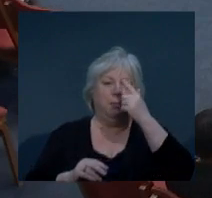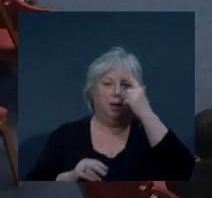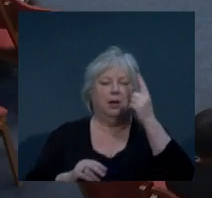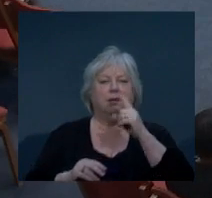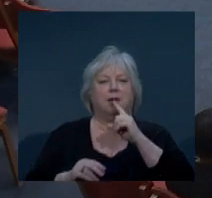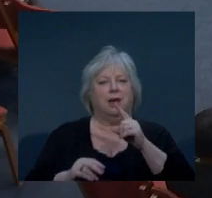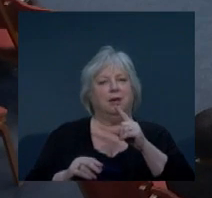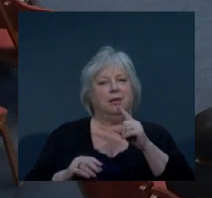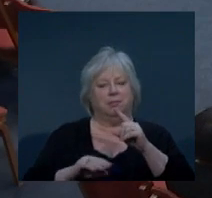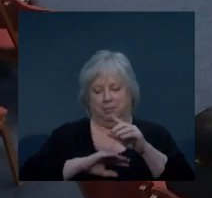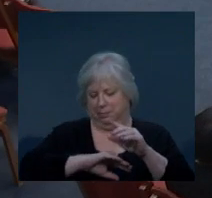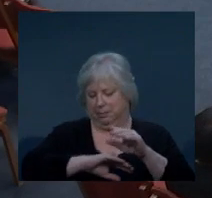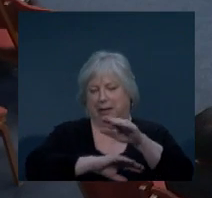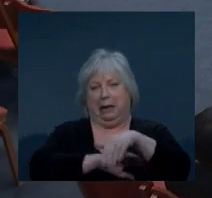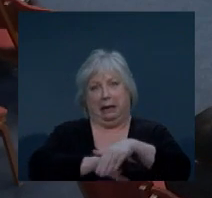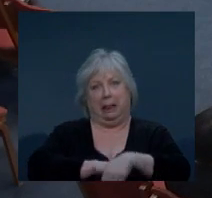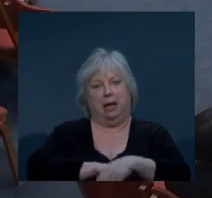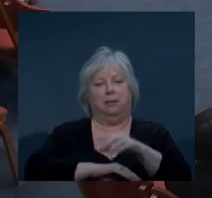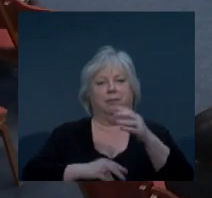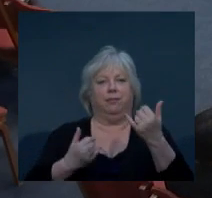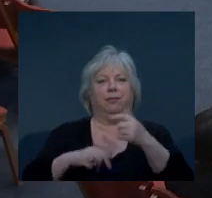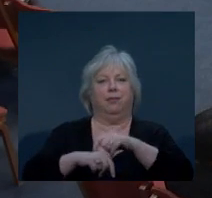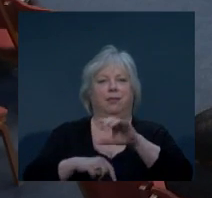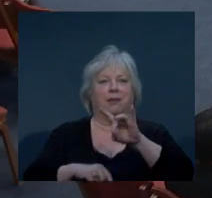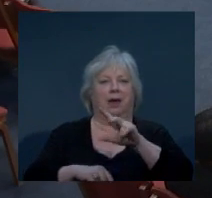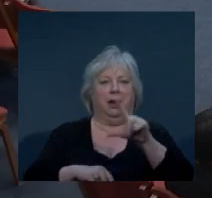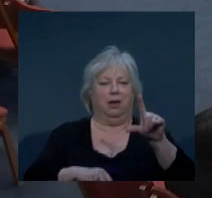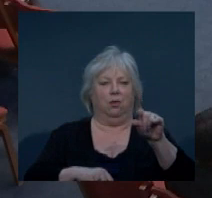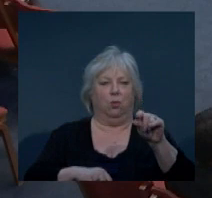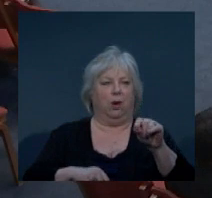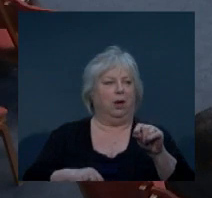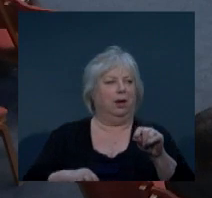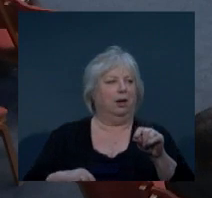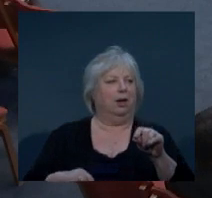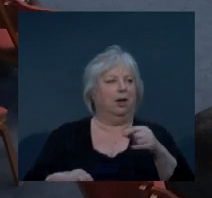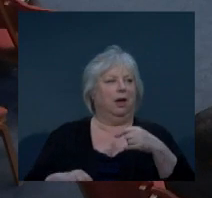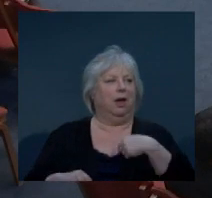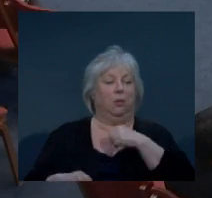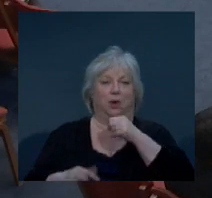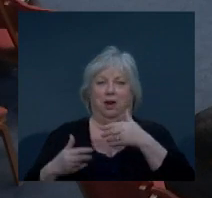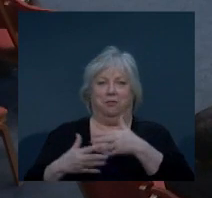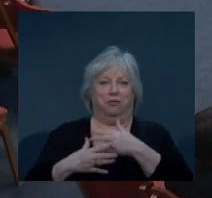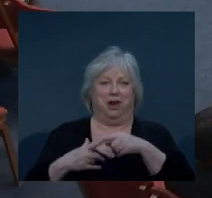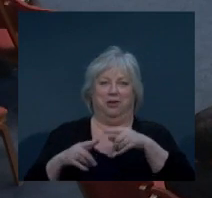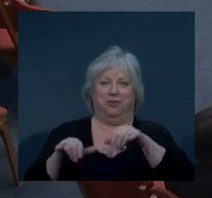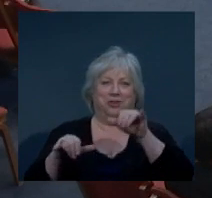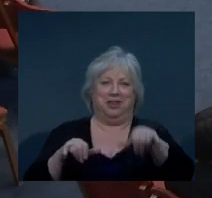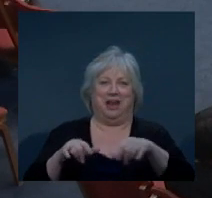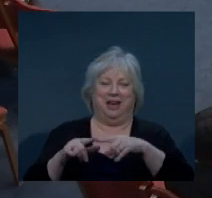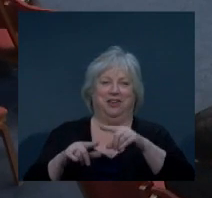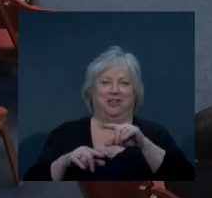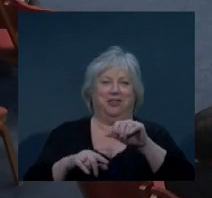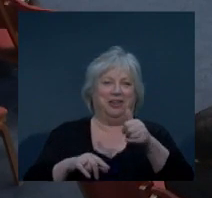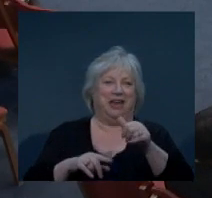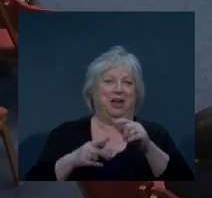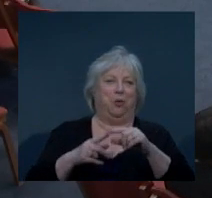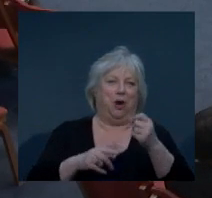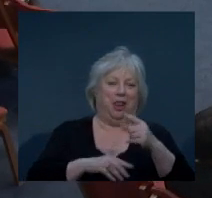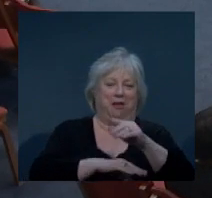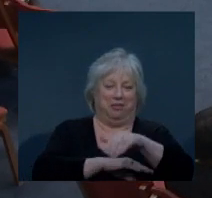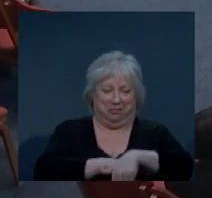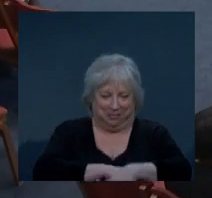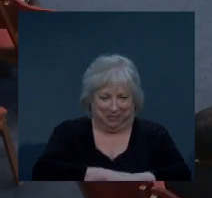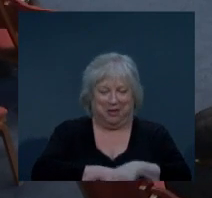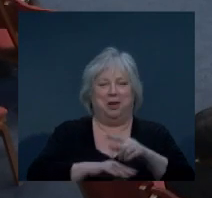is getting pretty late tonight, it's 8:20, and clearly we're not afraid of staying here to 10 o'clock or 11 o'clock at night. But we do